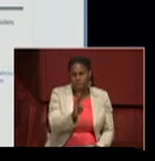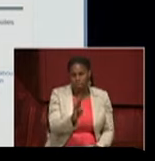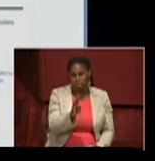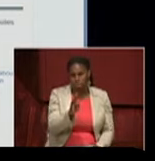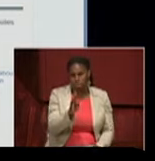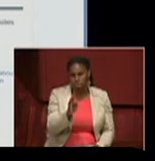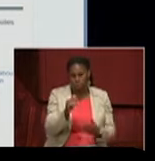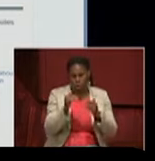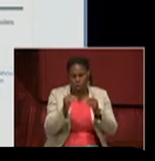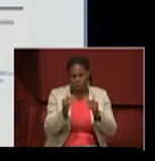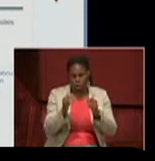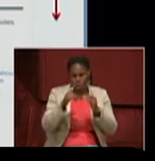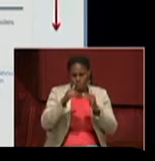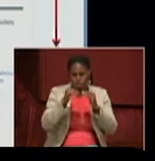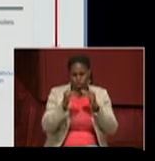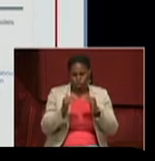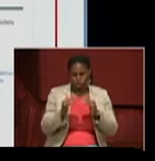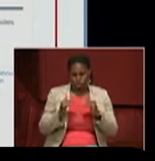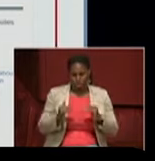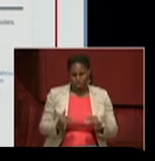down also.